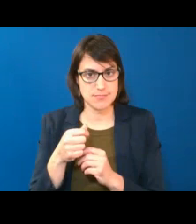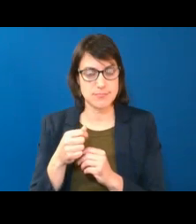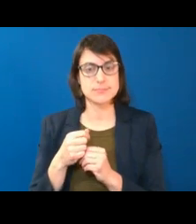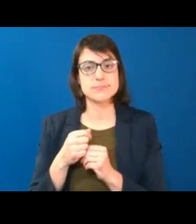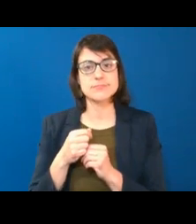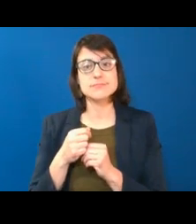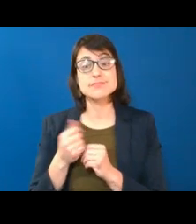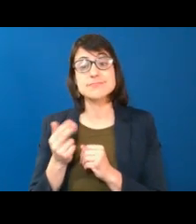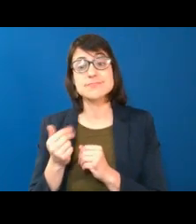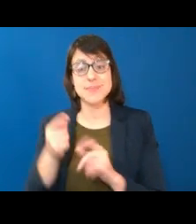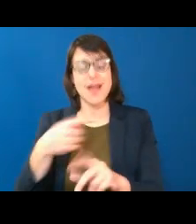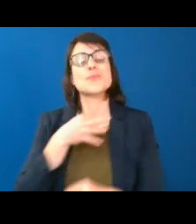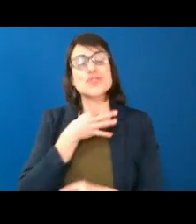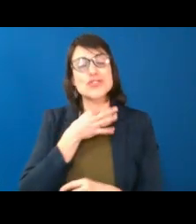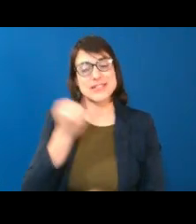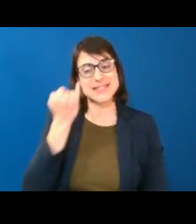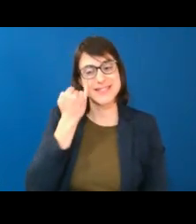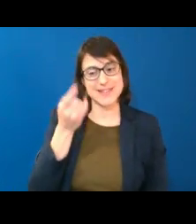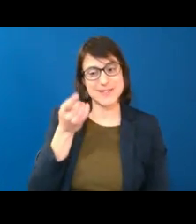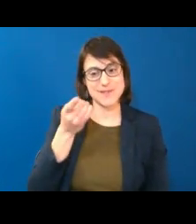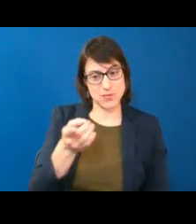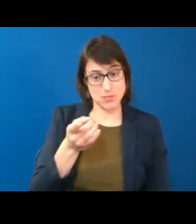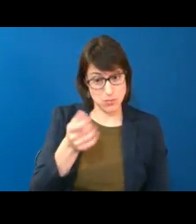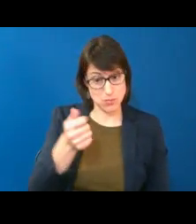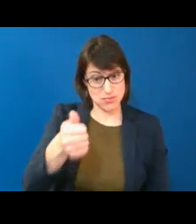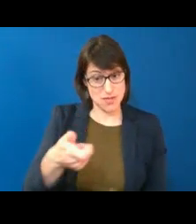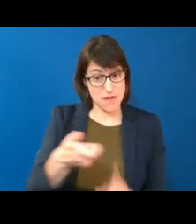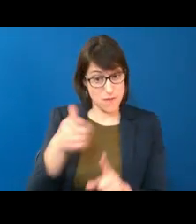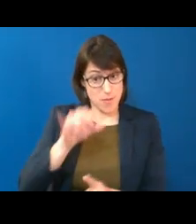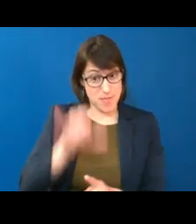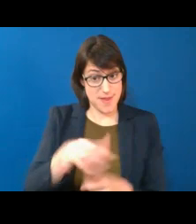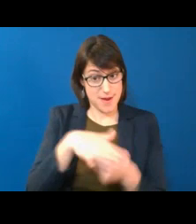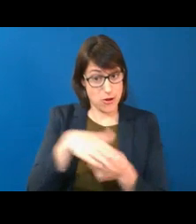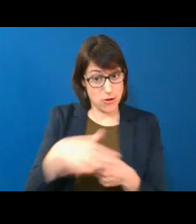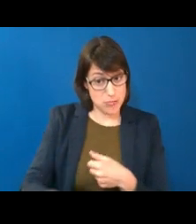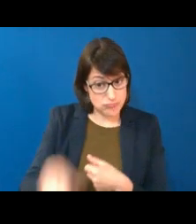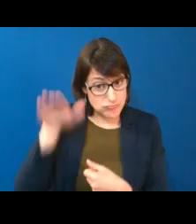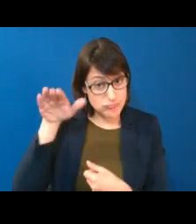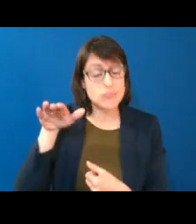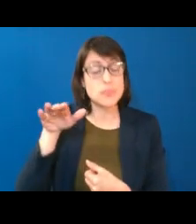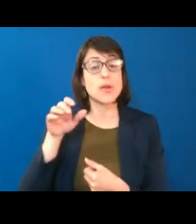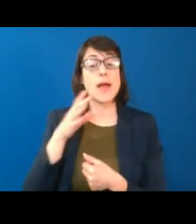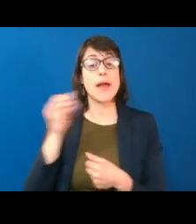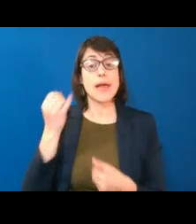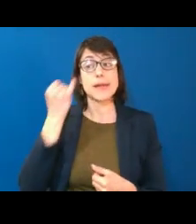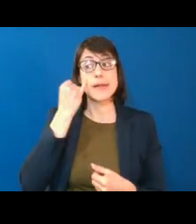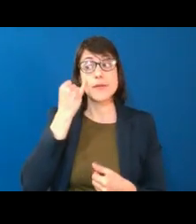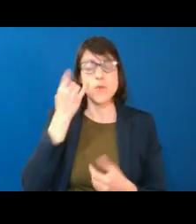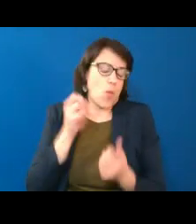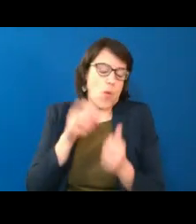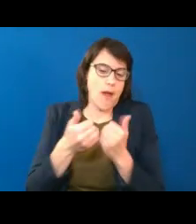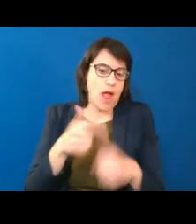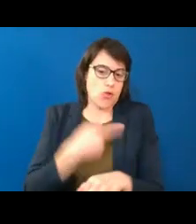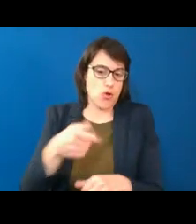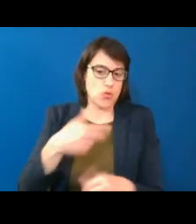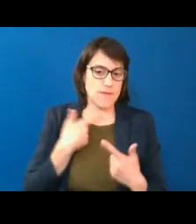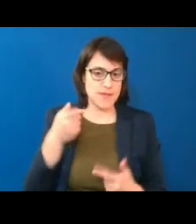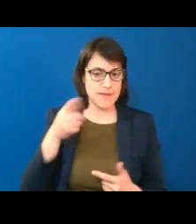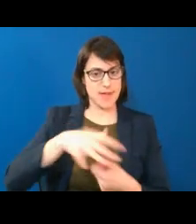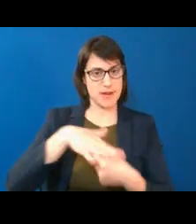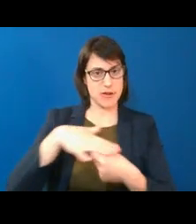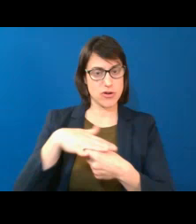I'm just curious if you are from that area, and if or how long you've been in that area as far as